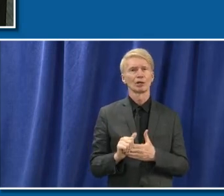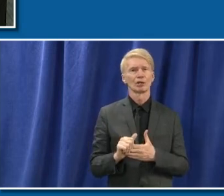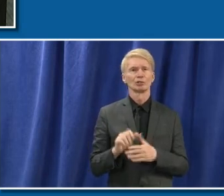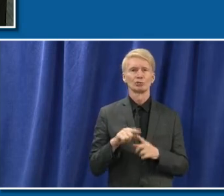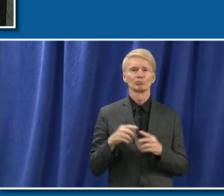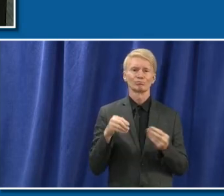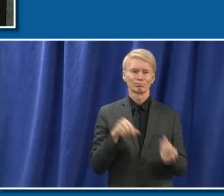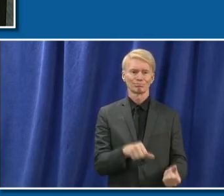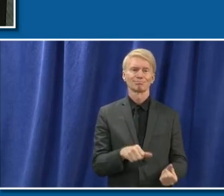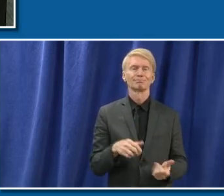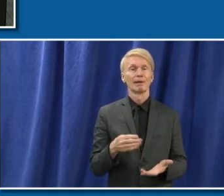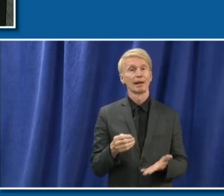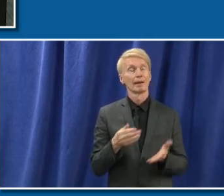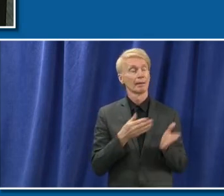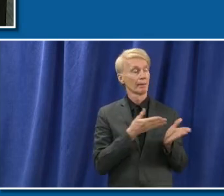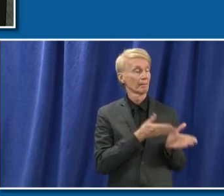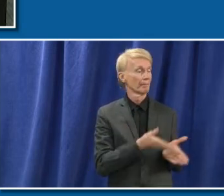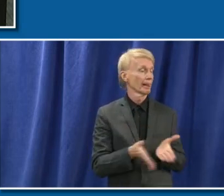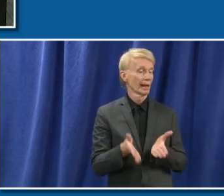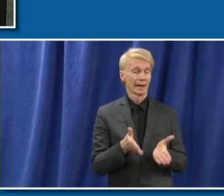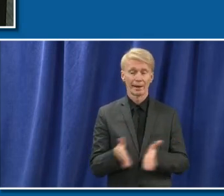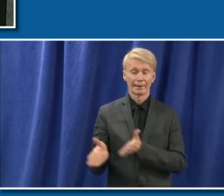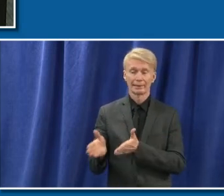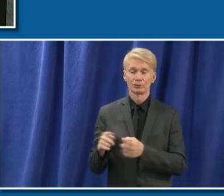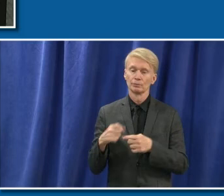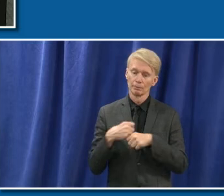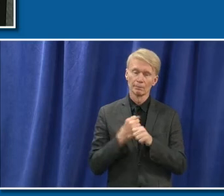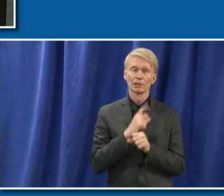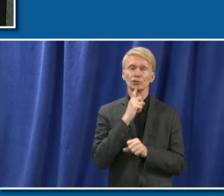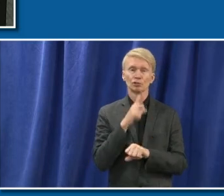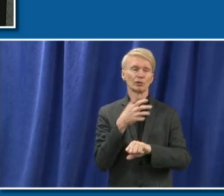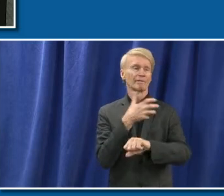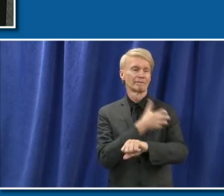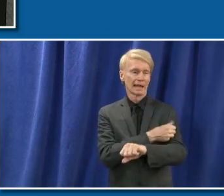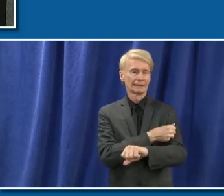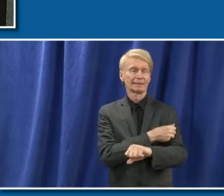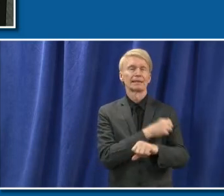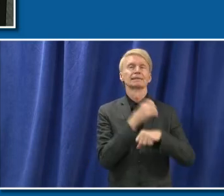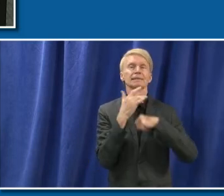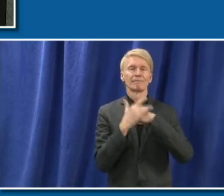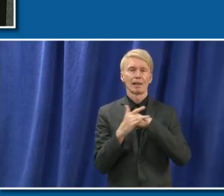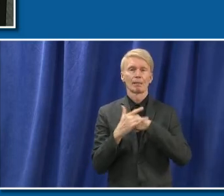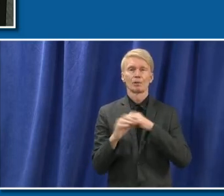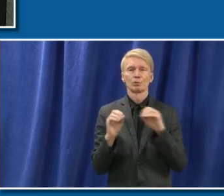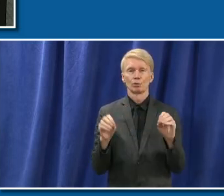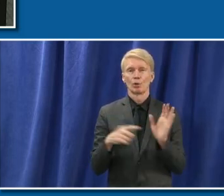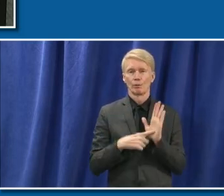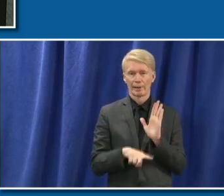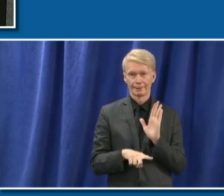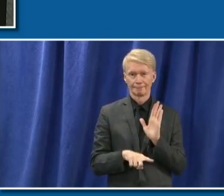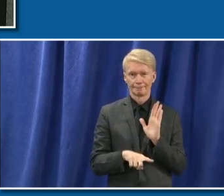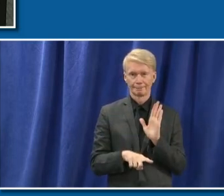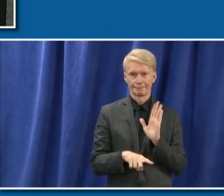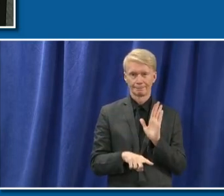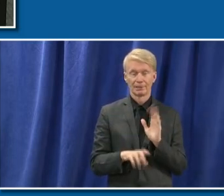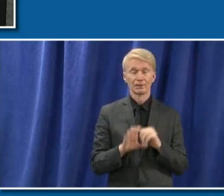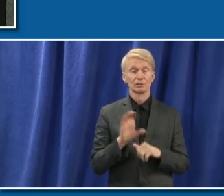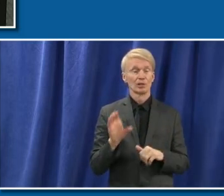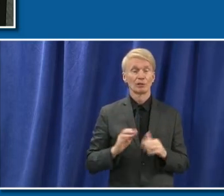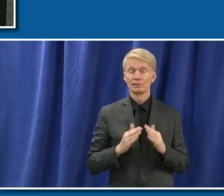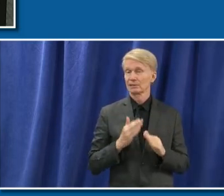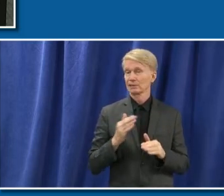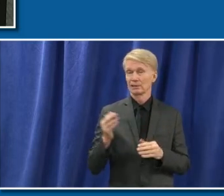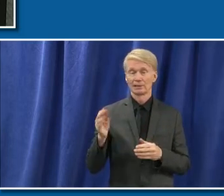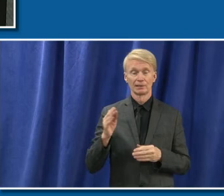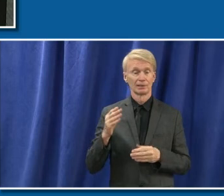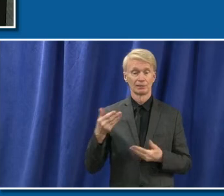part of the plan really from the beginning was to ensure that vaccine is available free of charge. So the city of Chicago is not charged for